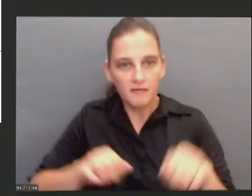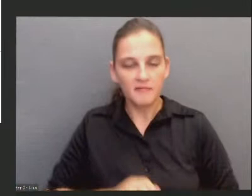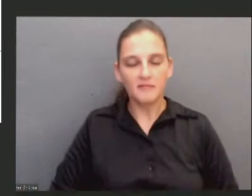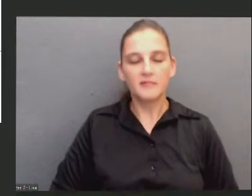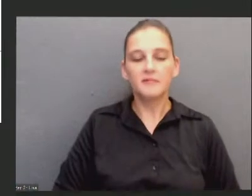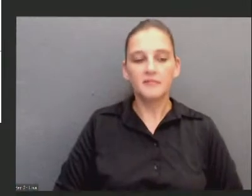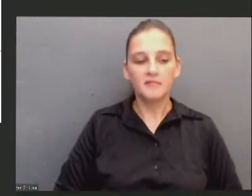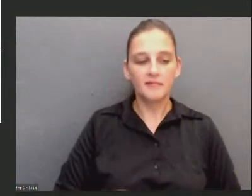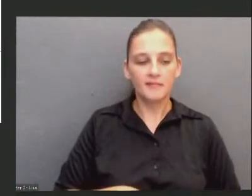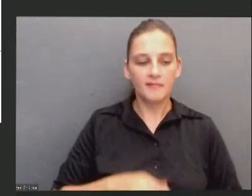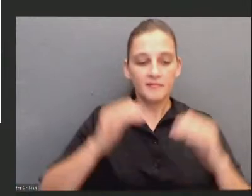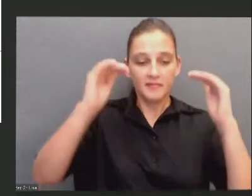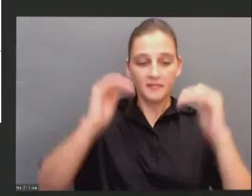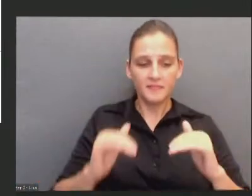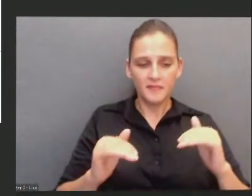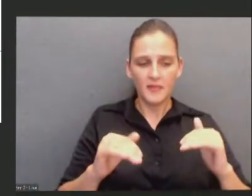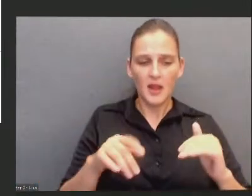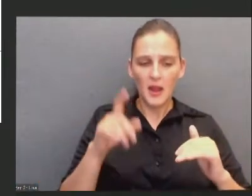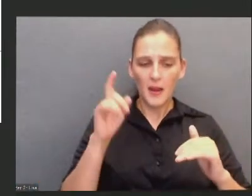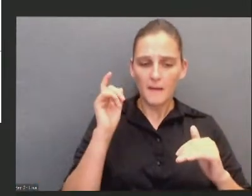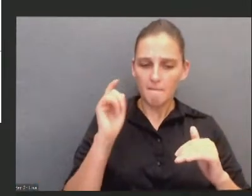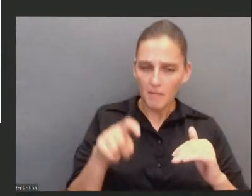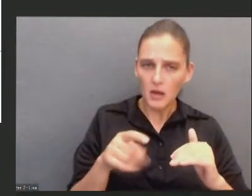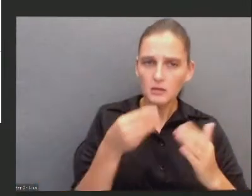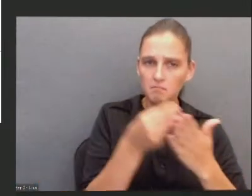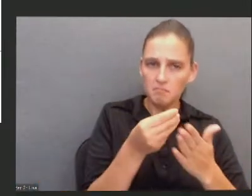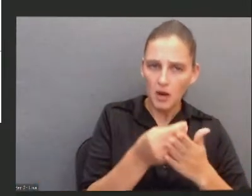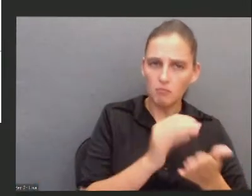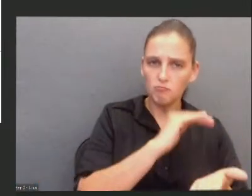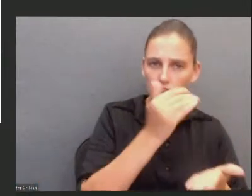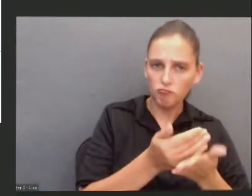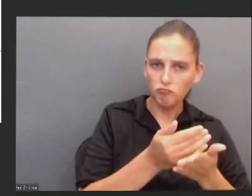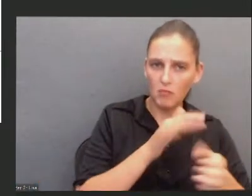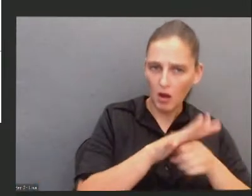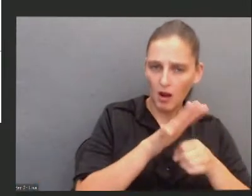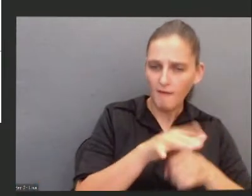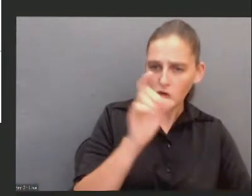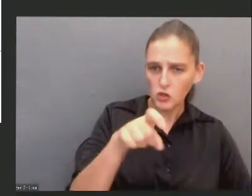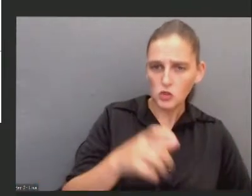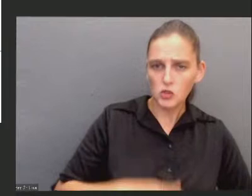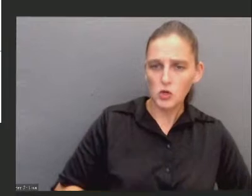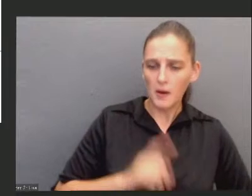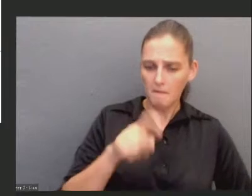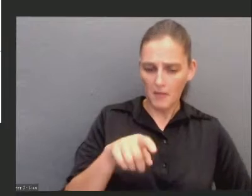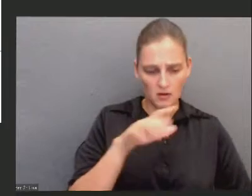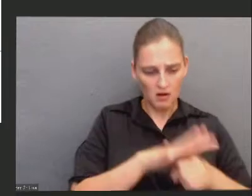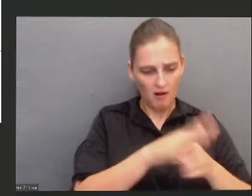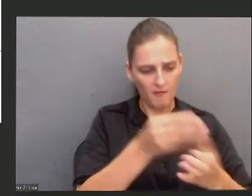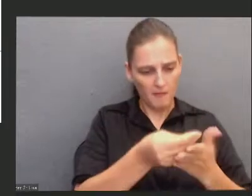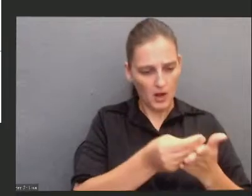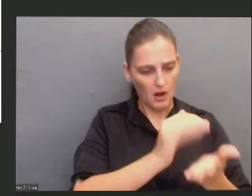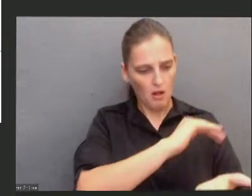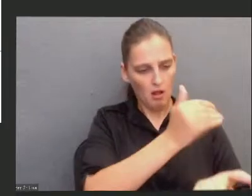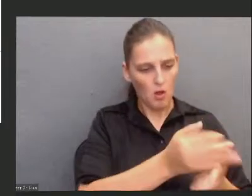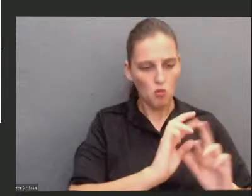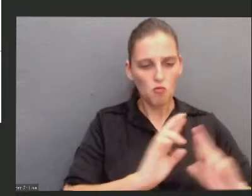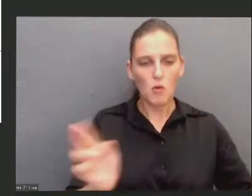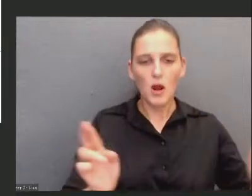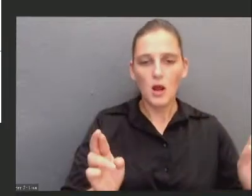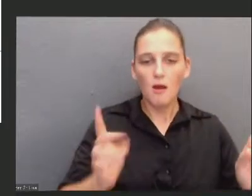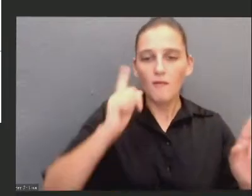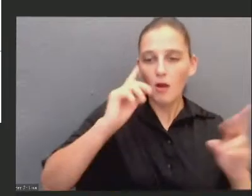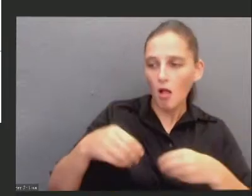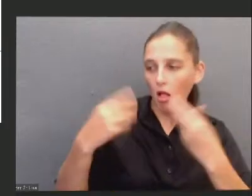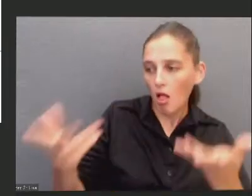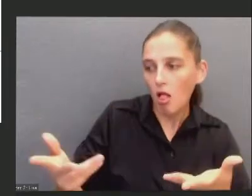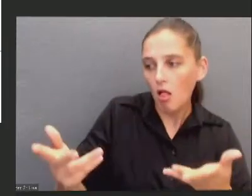in the task force meeting today. There must be sufficient funding to ensure an equity-centered approach to data collection. It's so important